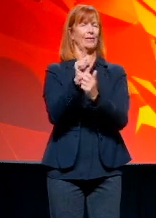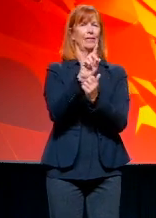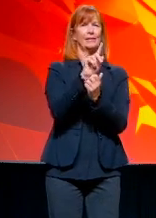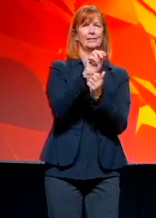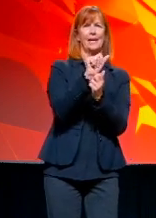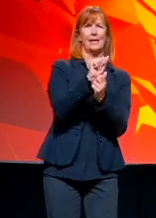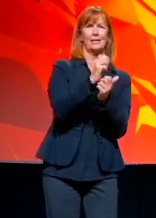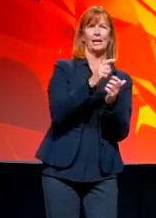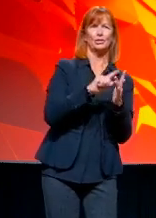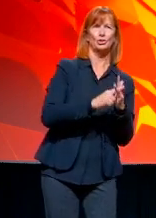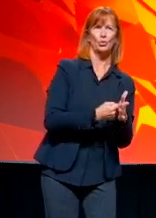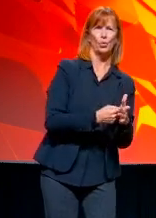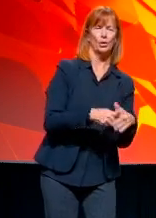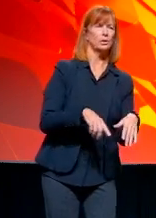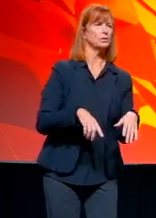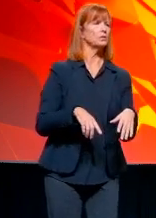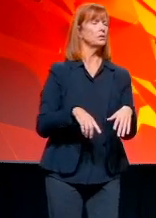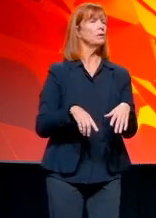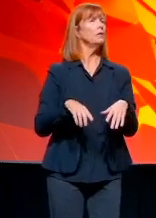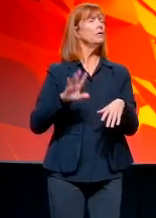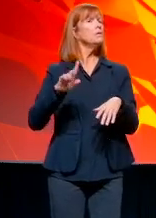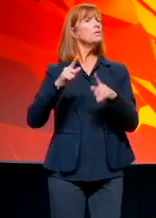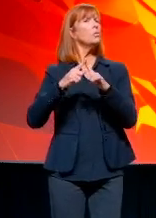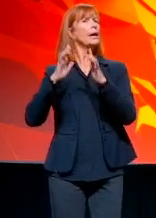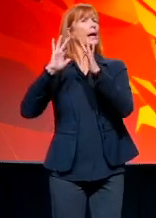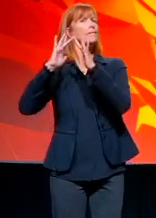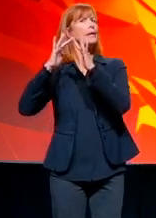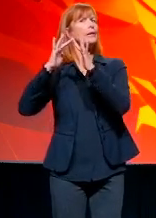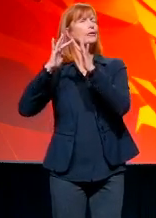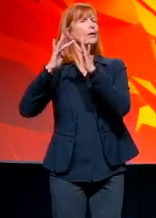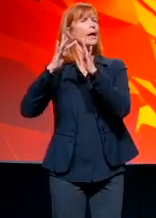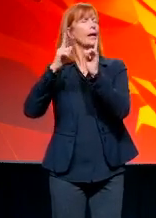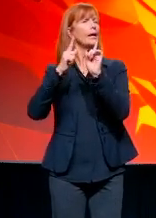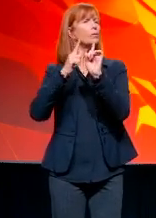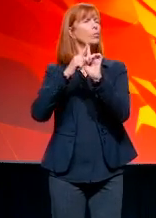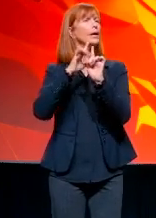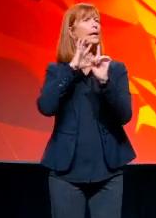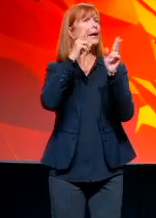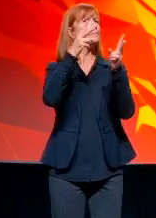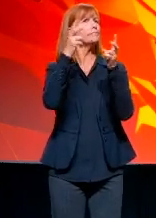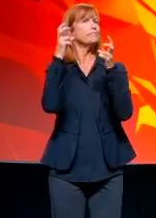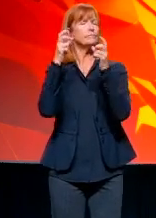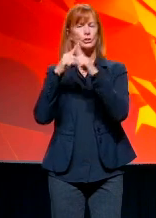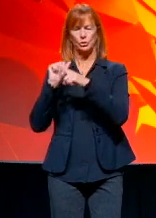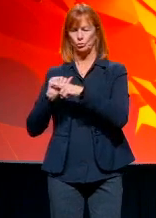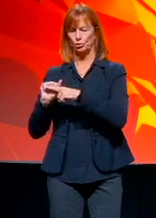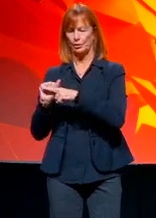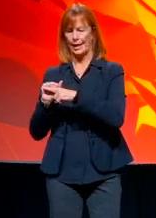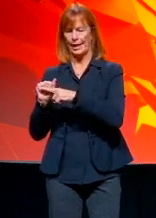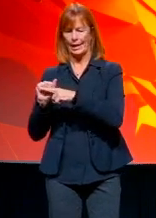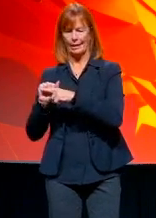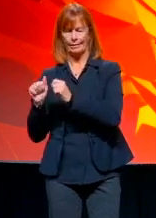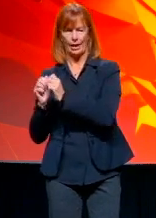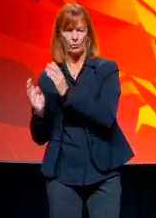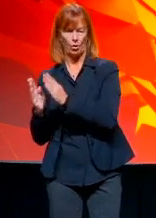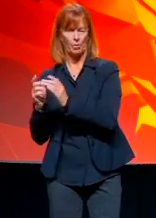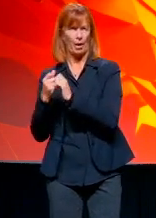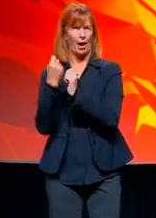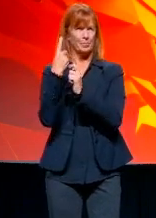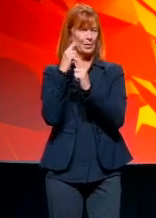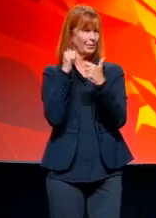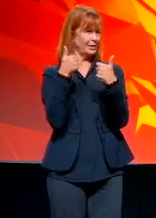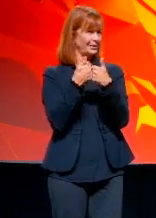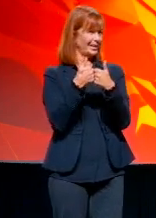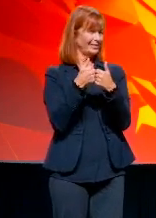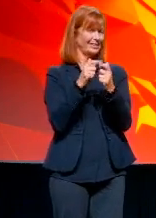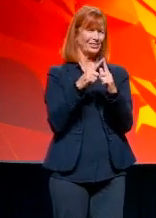so we will have that kind of internet-scale data sets to be able to train our foundation model. But the challenge here is all the